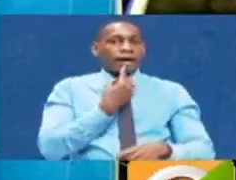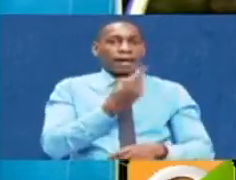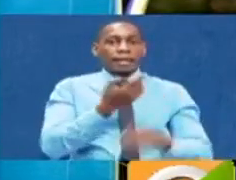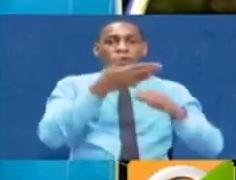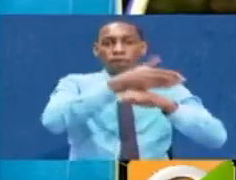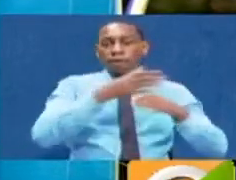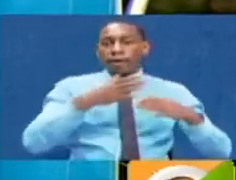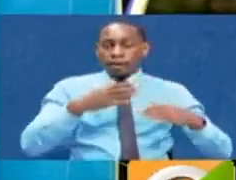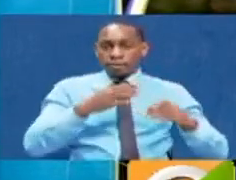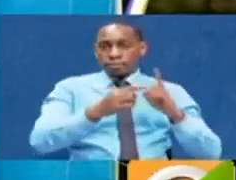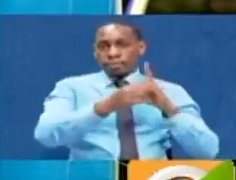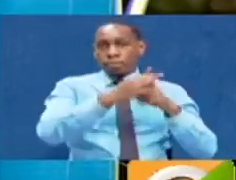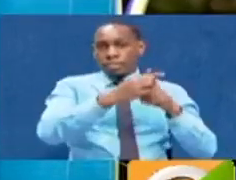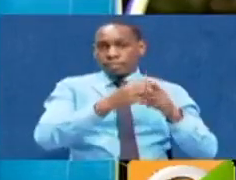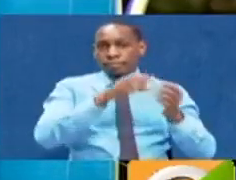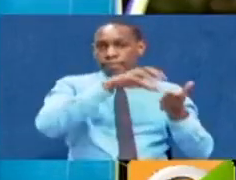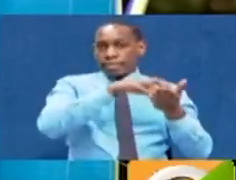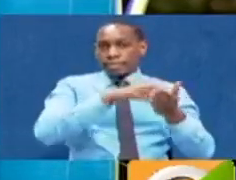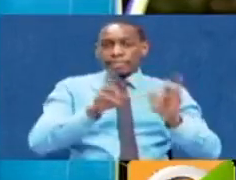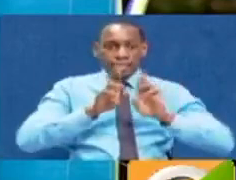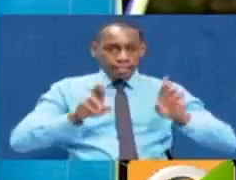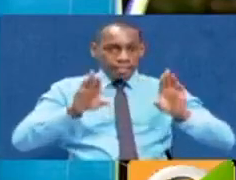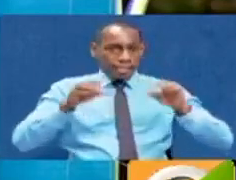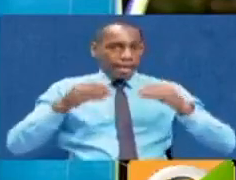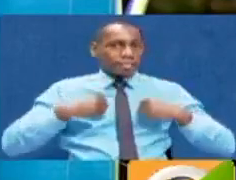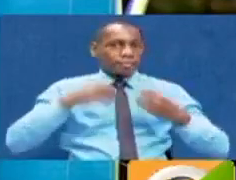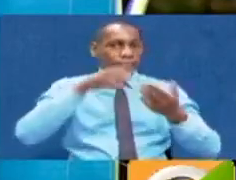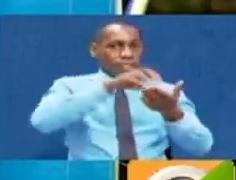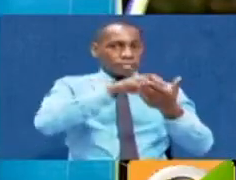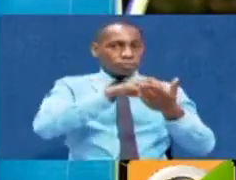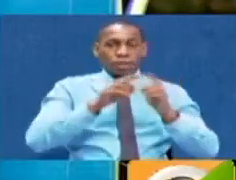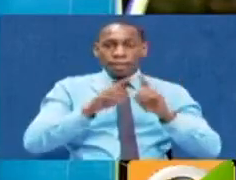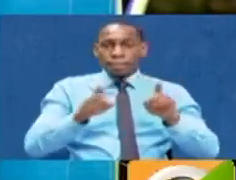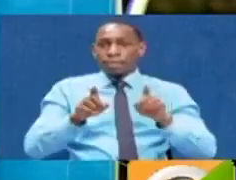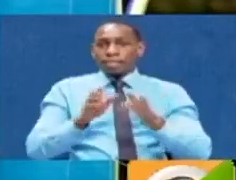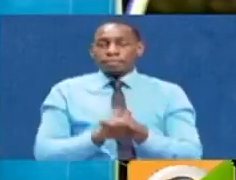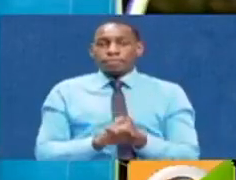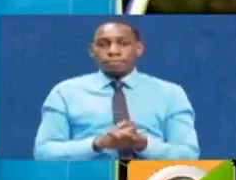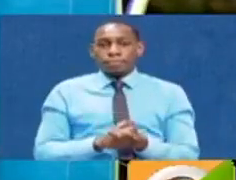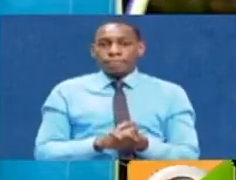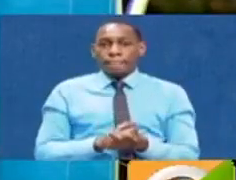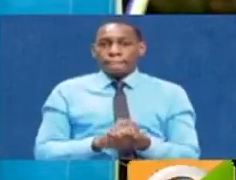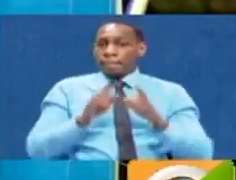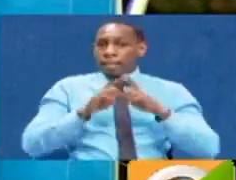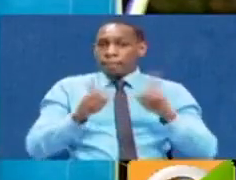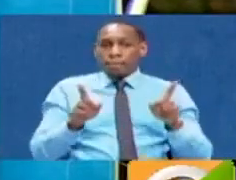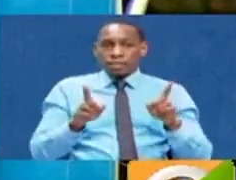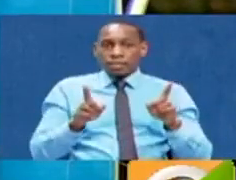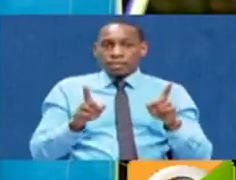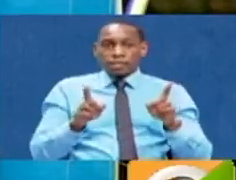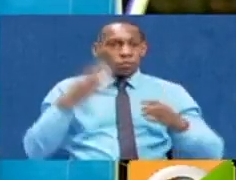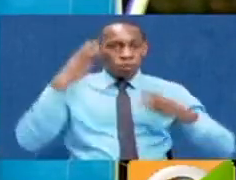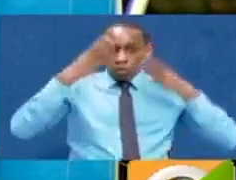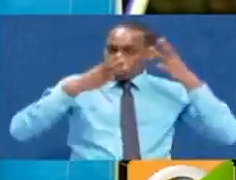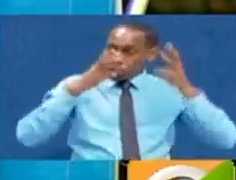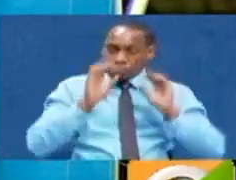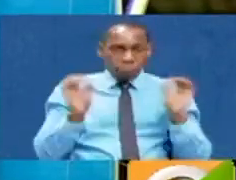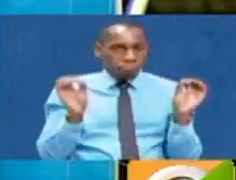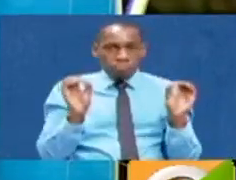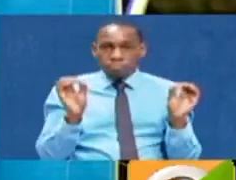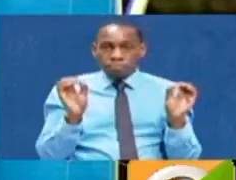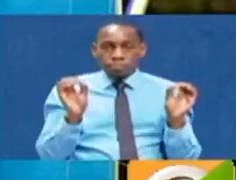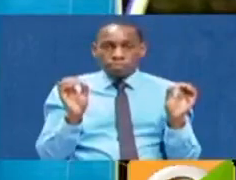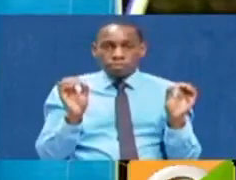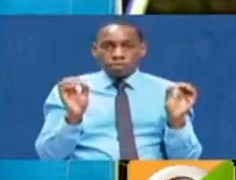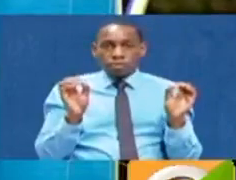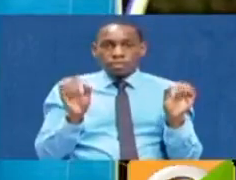plus cases. So we should be prepared for that scenario. But we should not lose our cool and our control